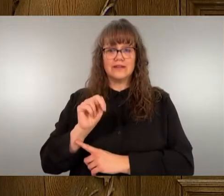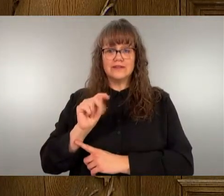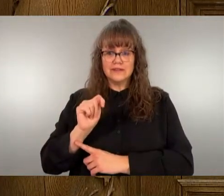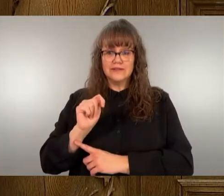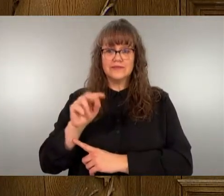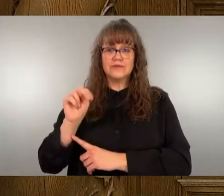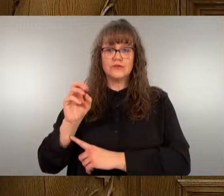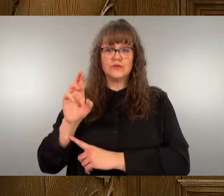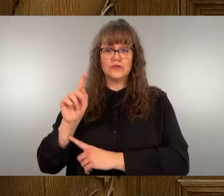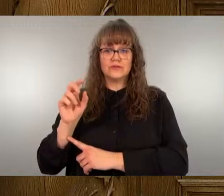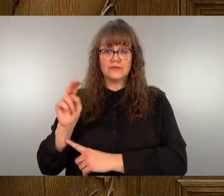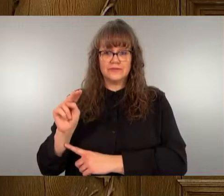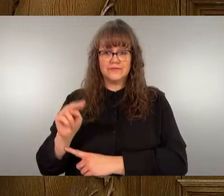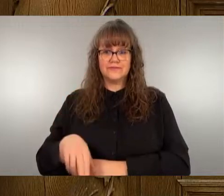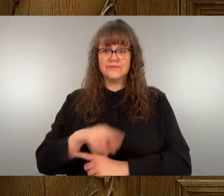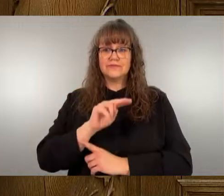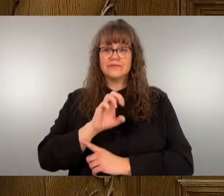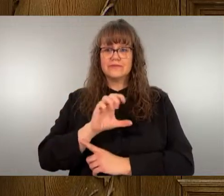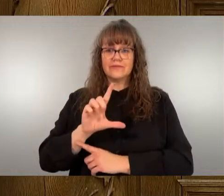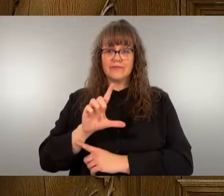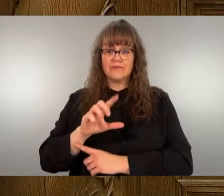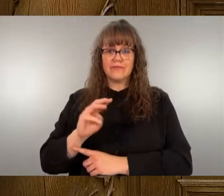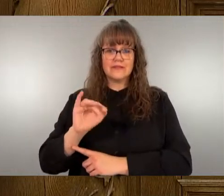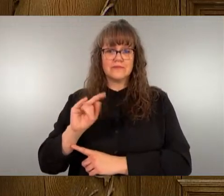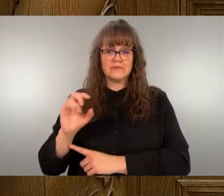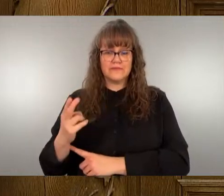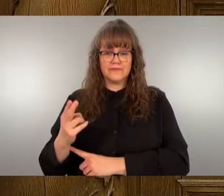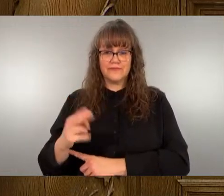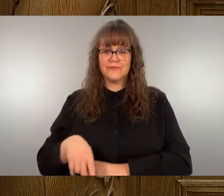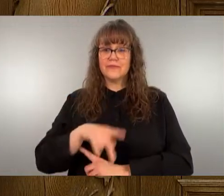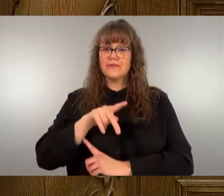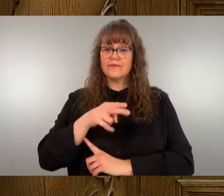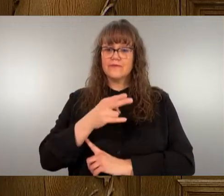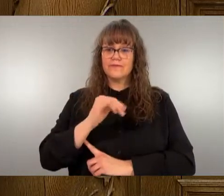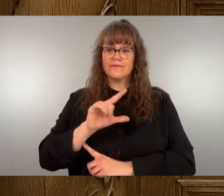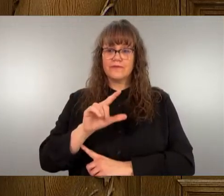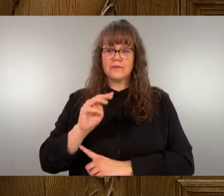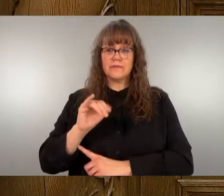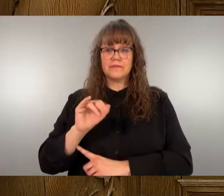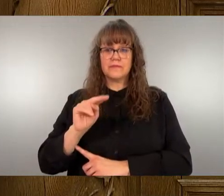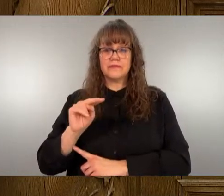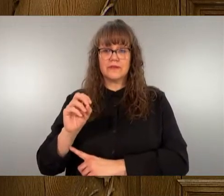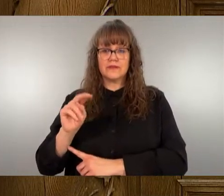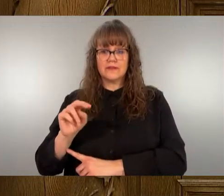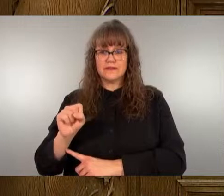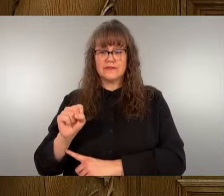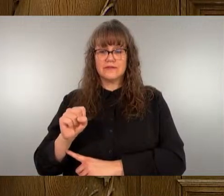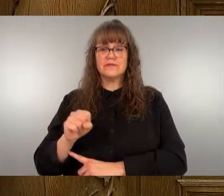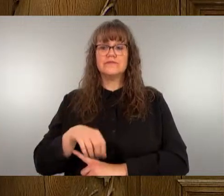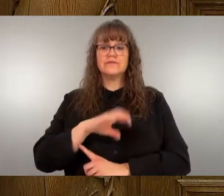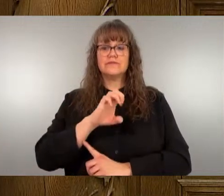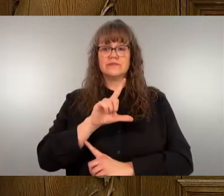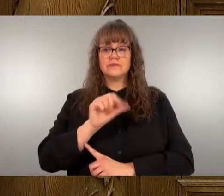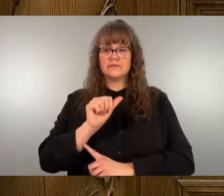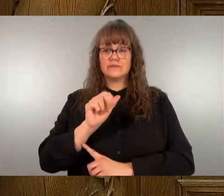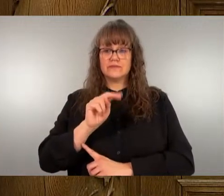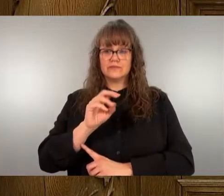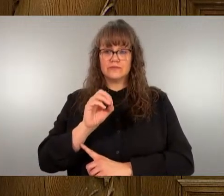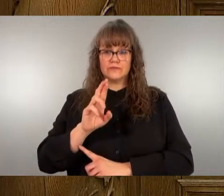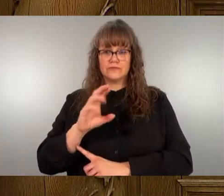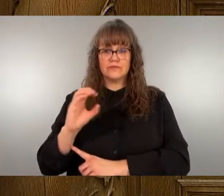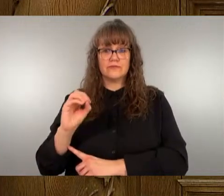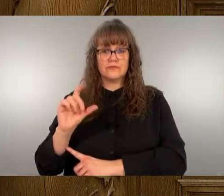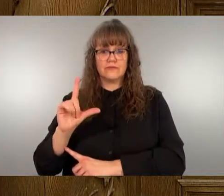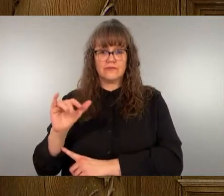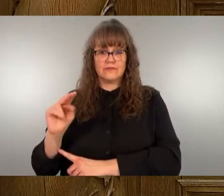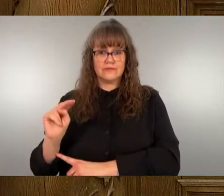Eleanor Collins, Canada's First Lady of Jazz. We mourn the artists Joe Average and Anna Banana,